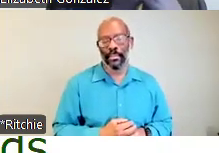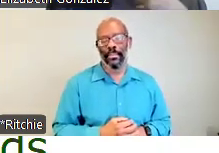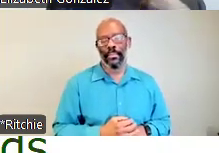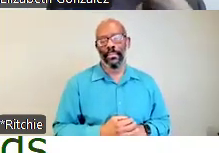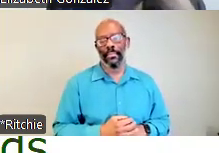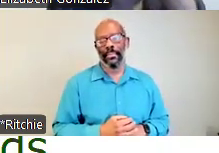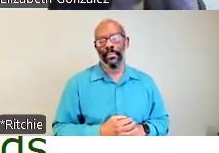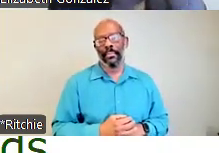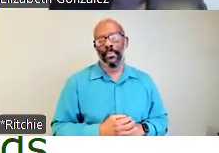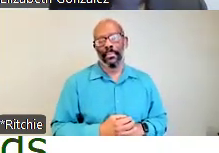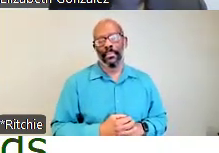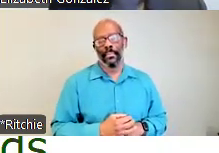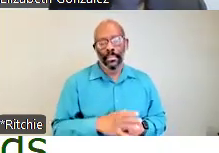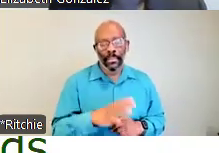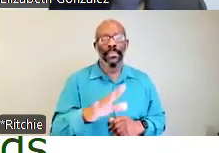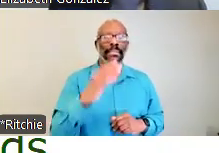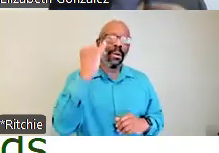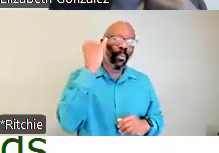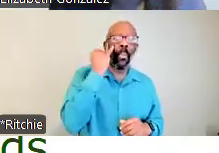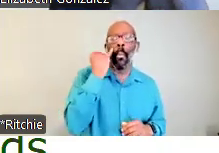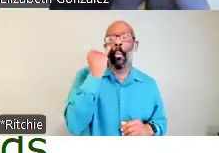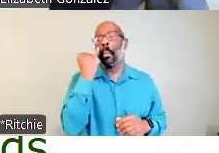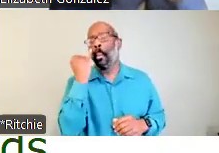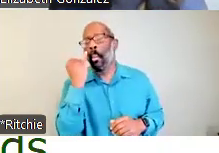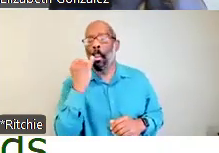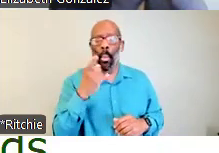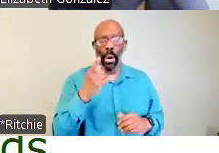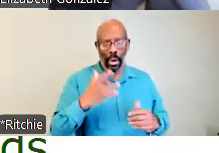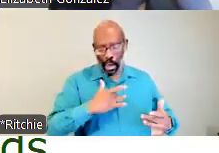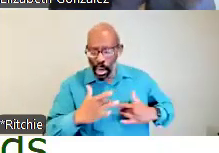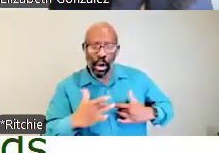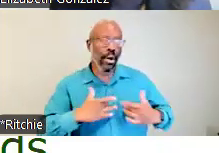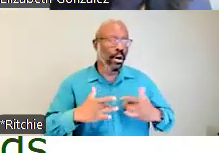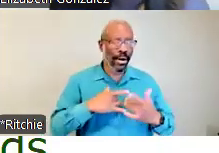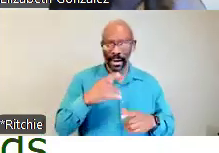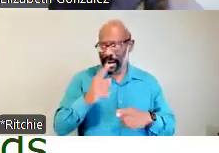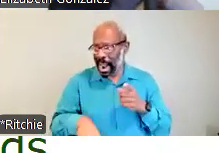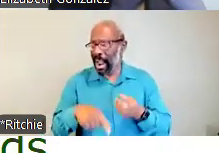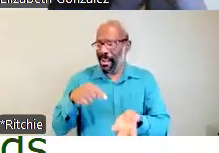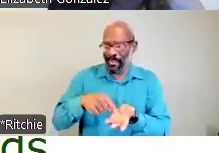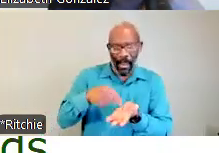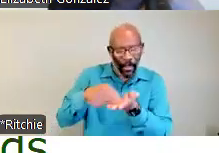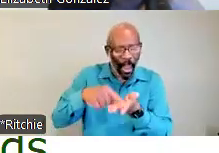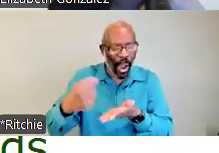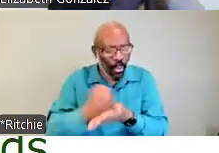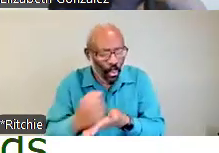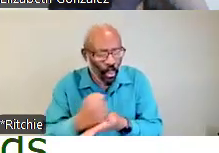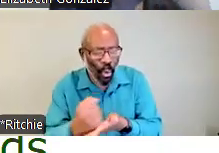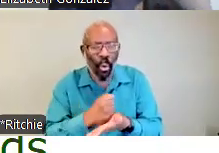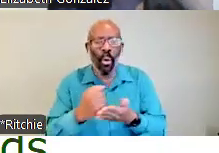If you're worried that if you don't pay your credit cards, someone's going to be able to take money from your paycheck or from your bank